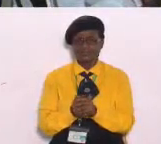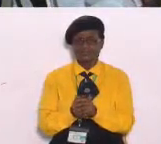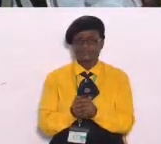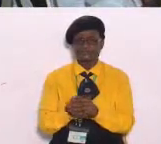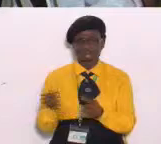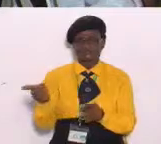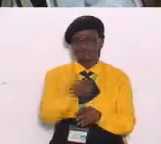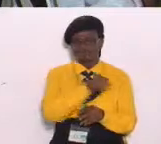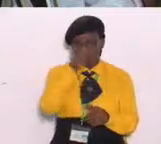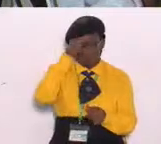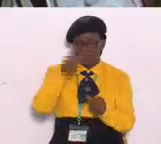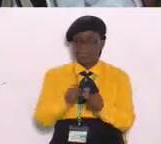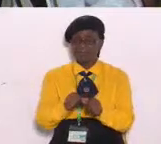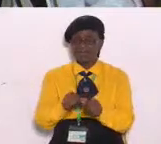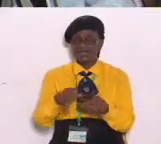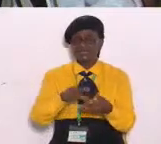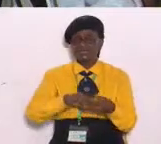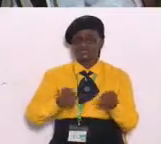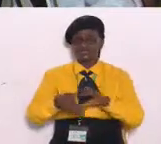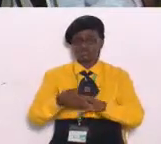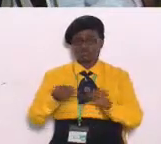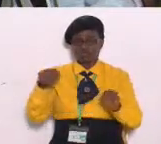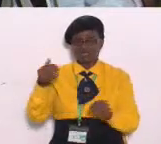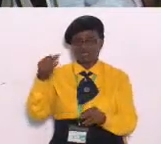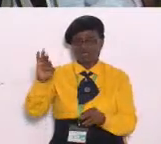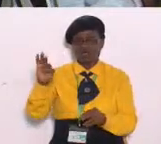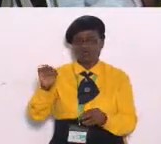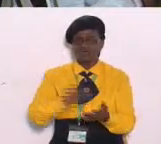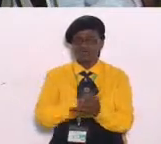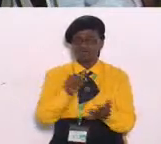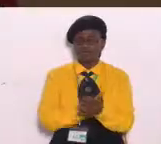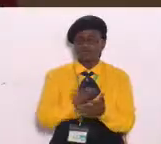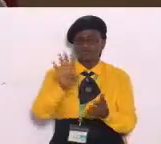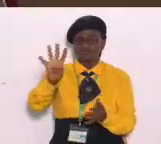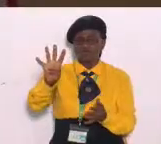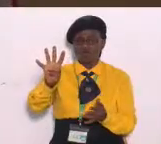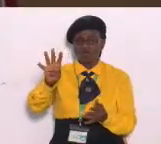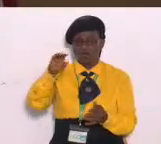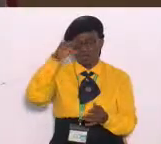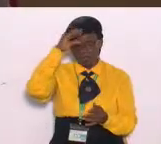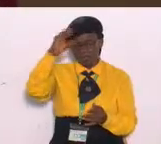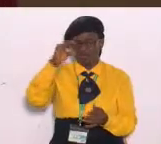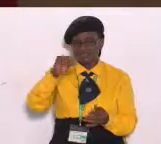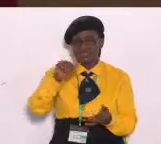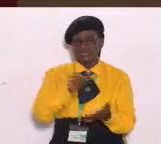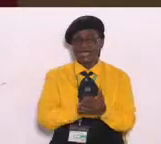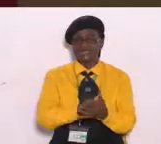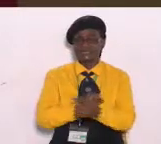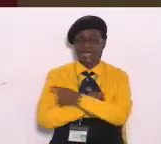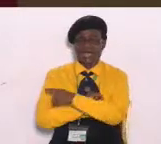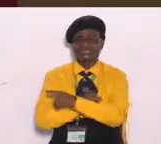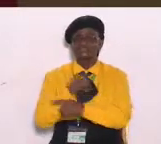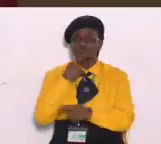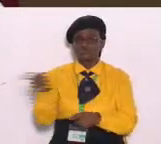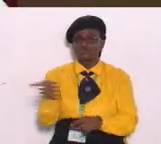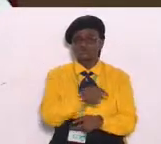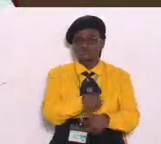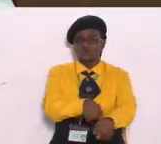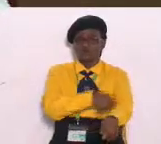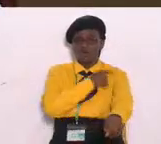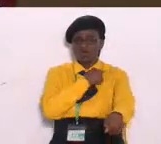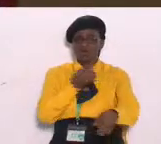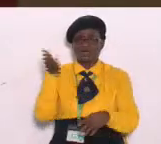You remember the story of those four boys that I told you long ago.